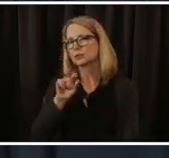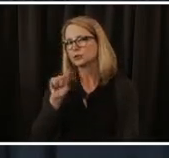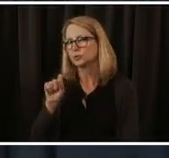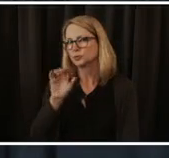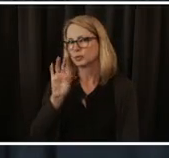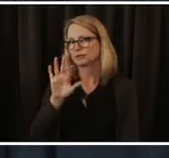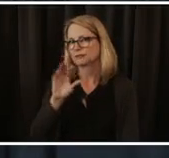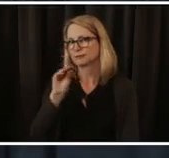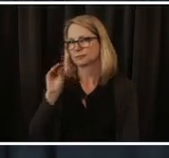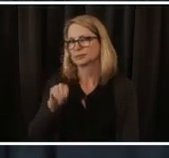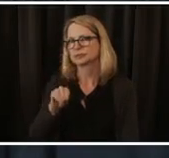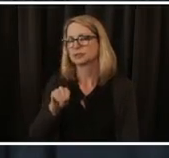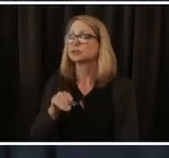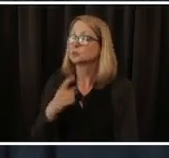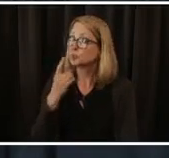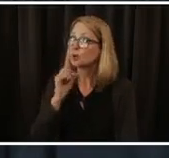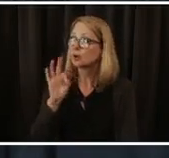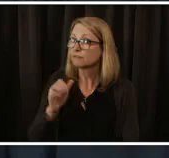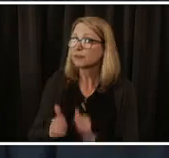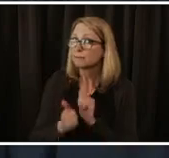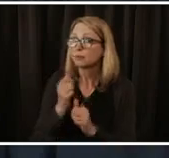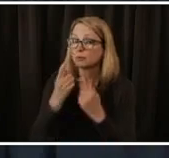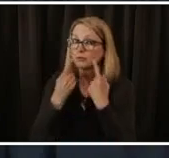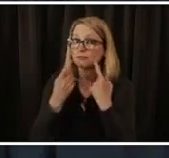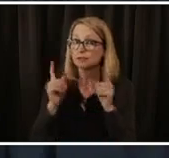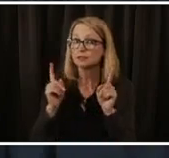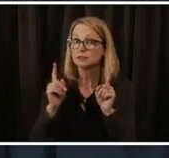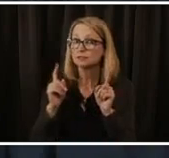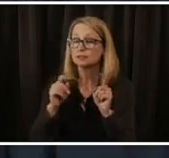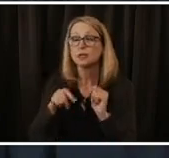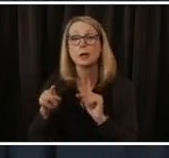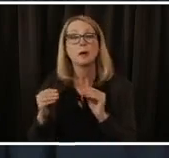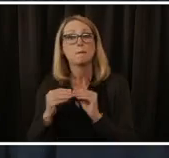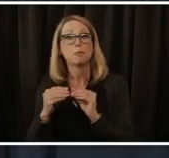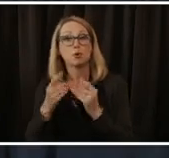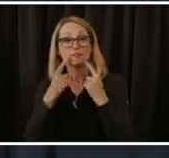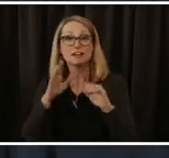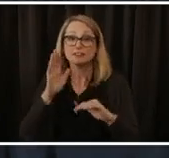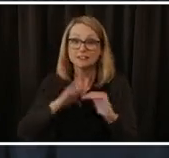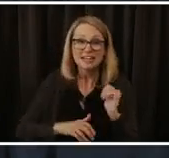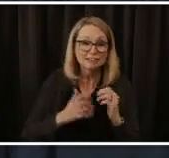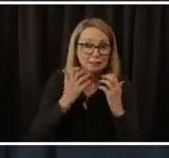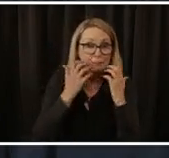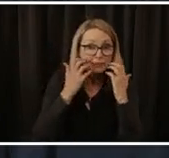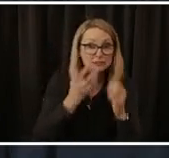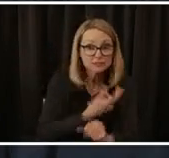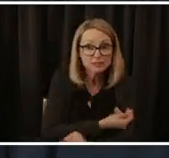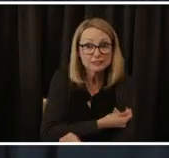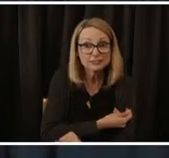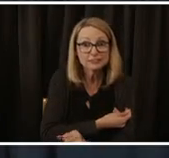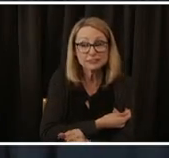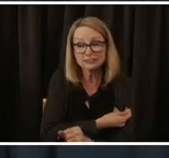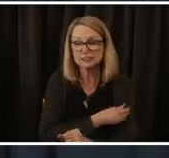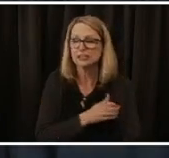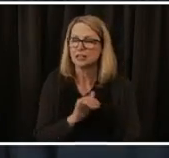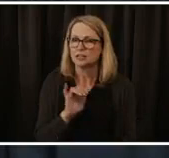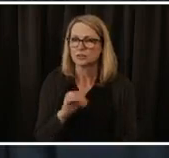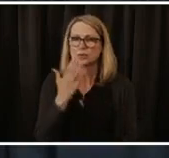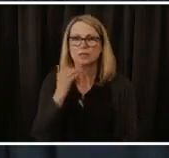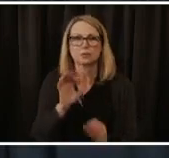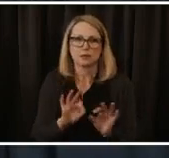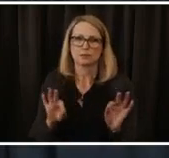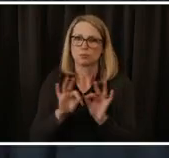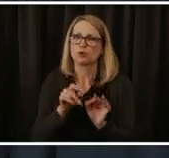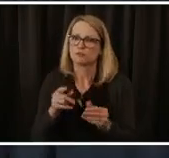among the most effective vaccines, more effective than even the measles vaccine and really important to get